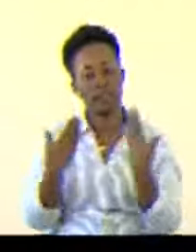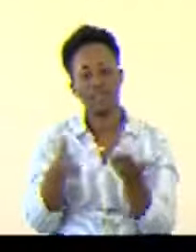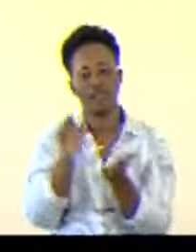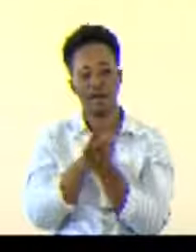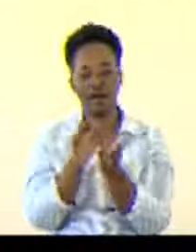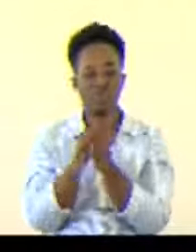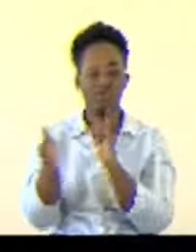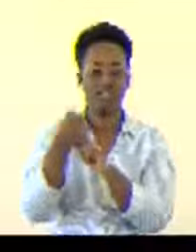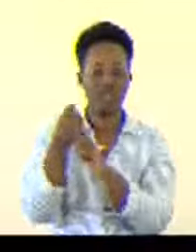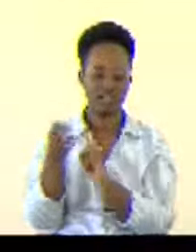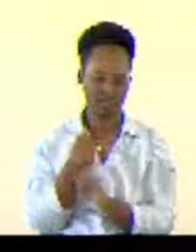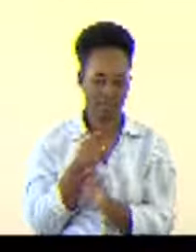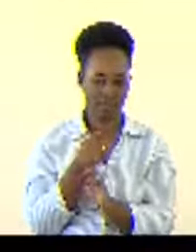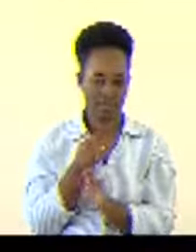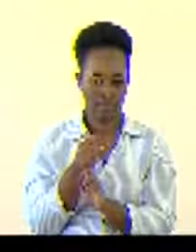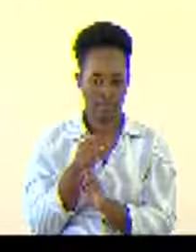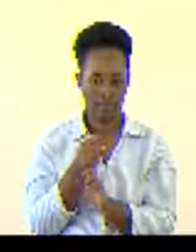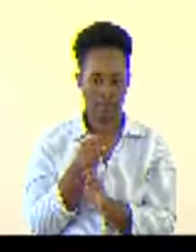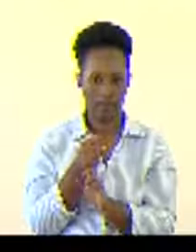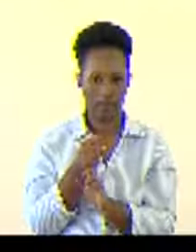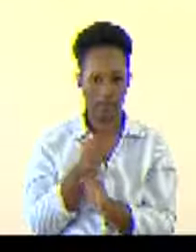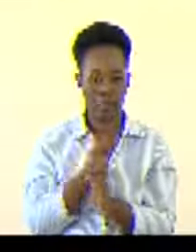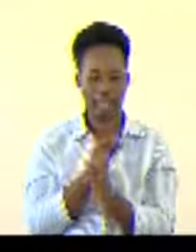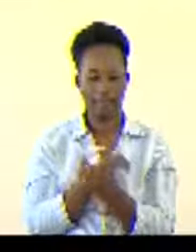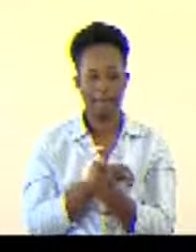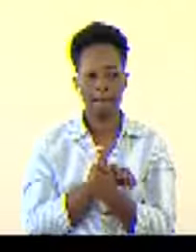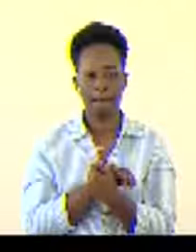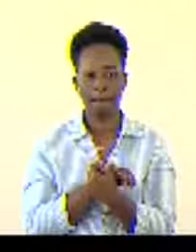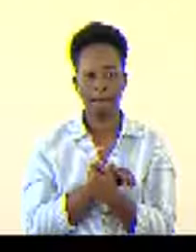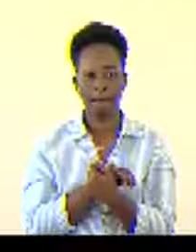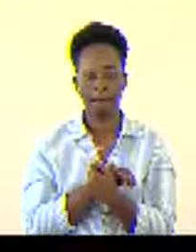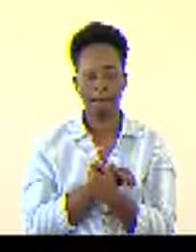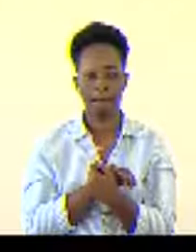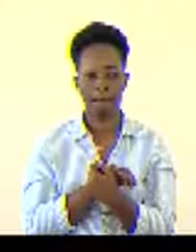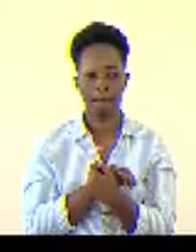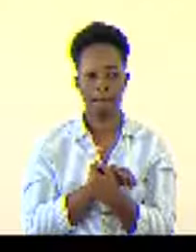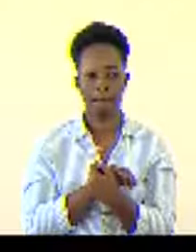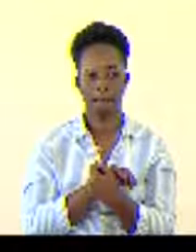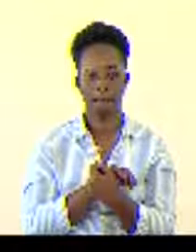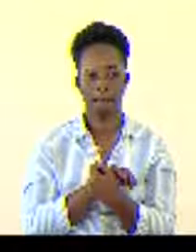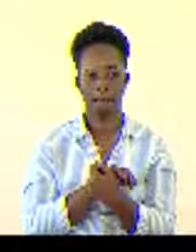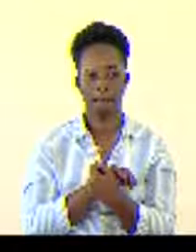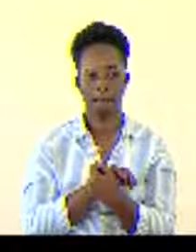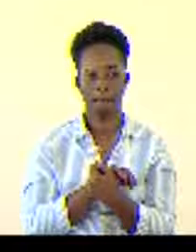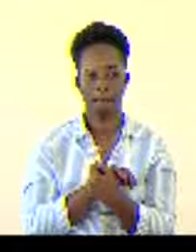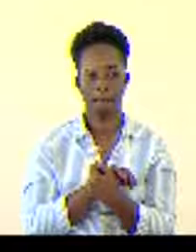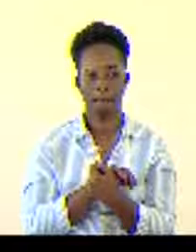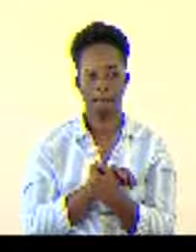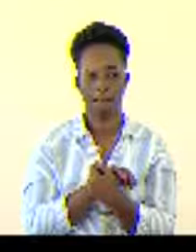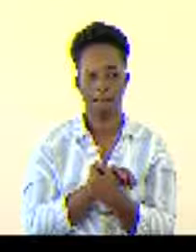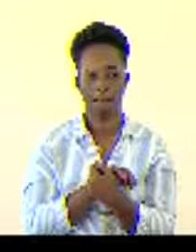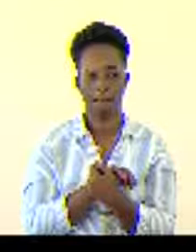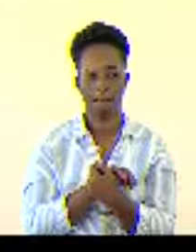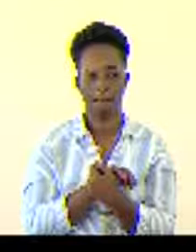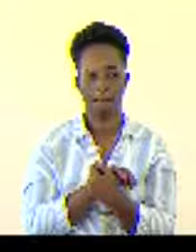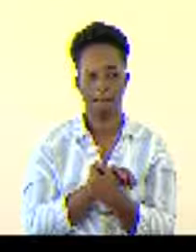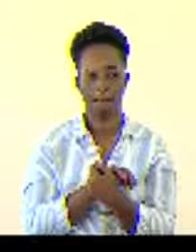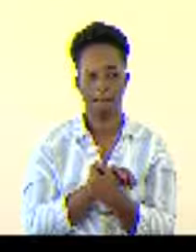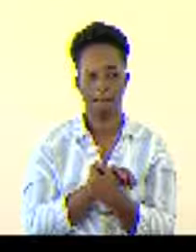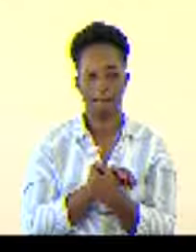receivables. So here we shall say that these ratios, these measure, you can say,